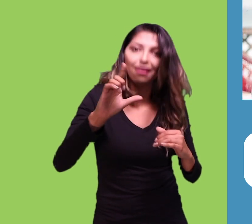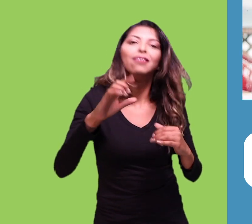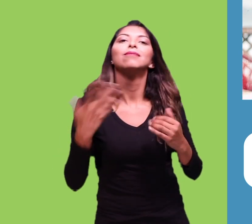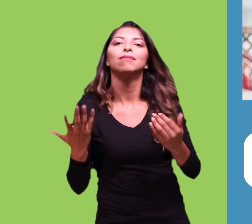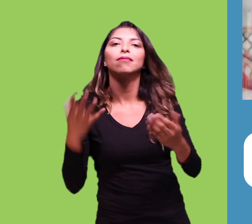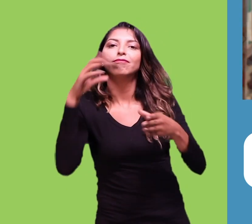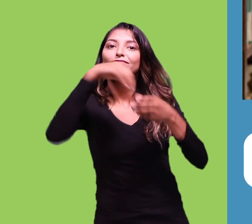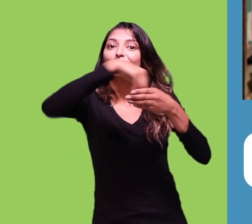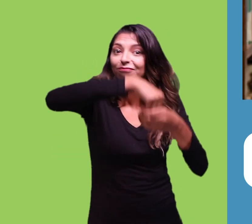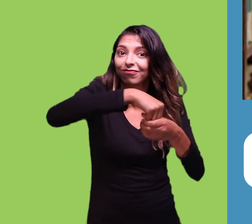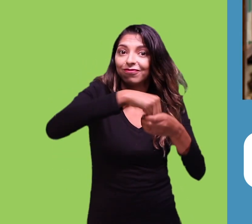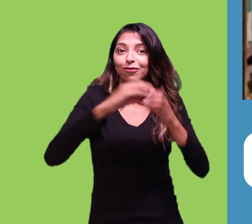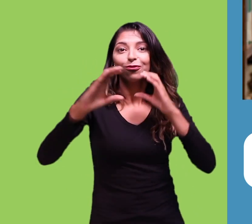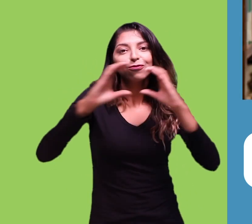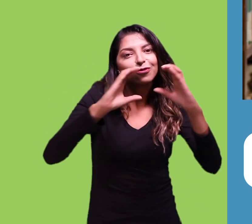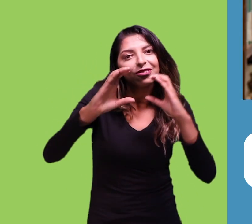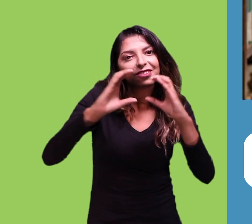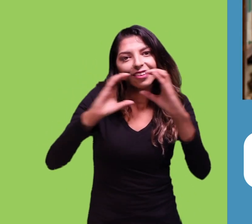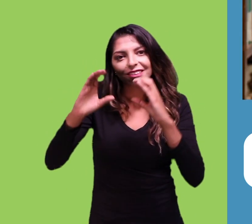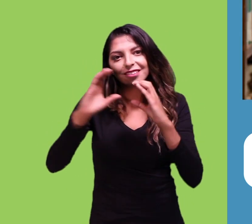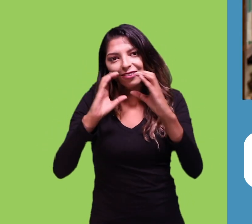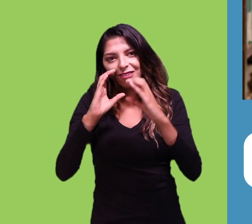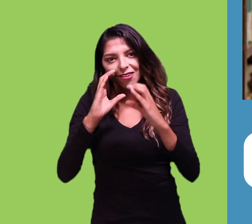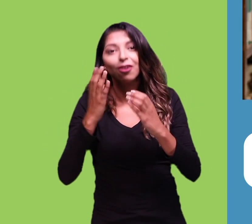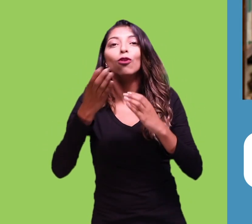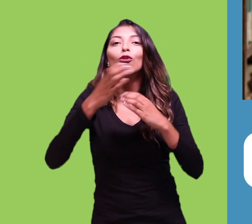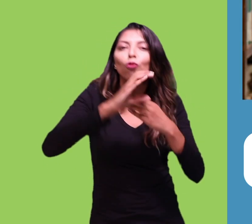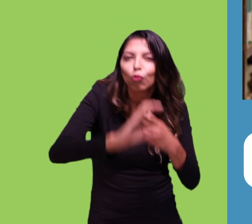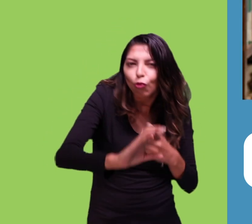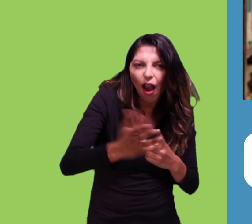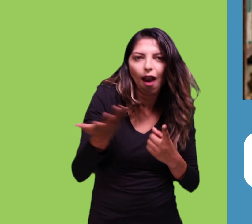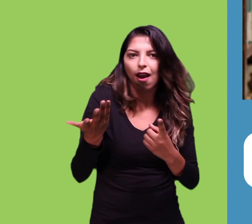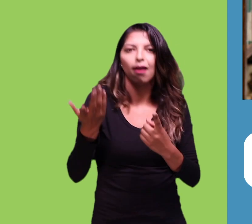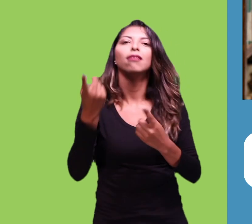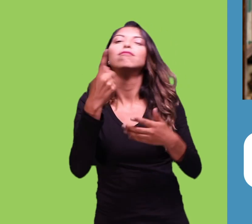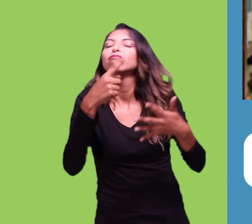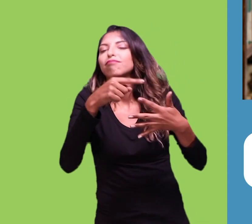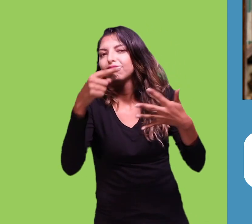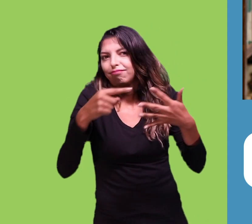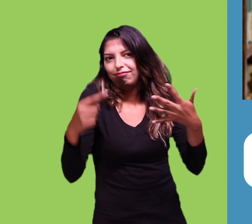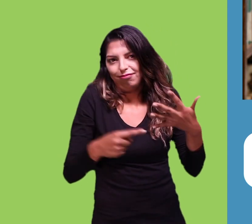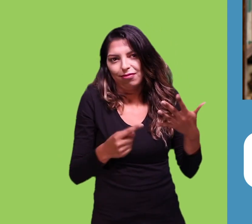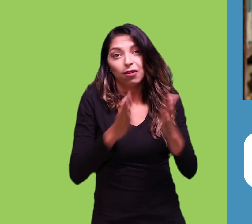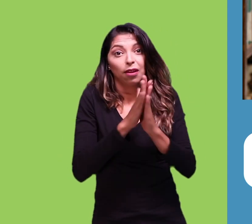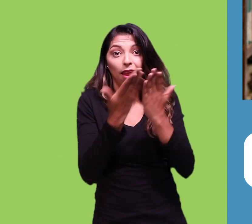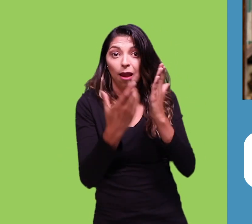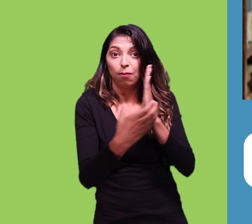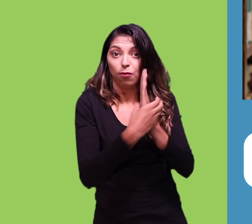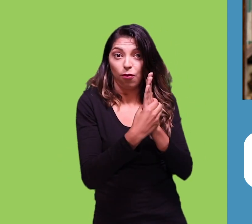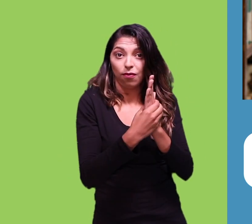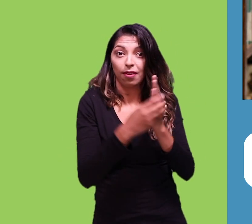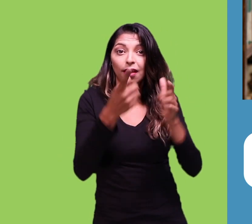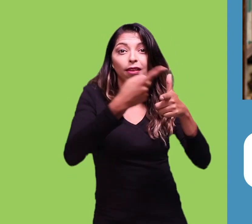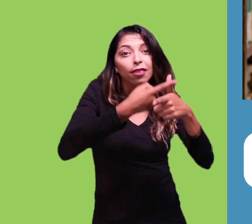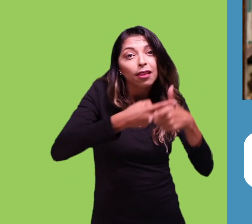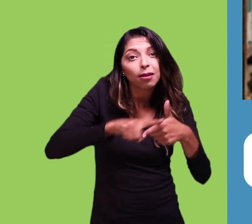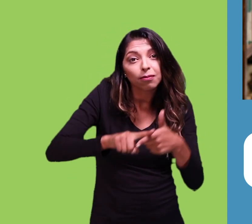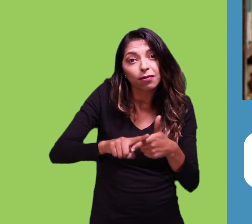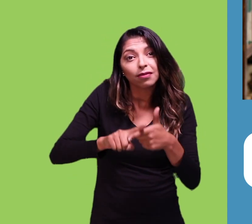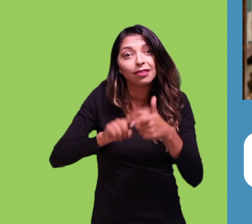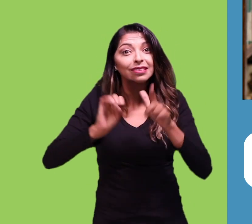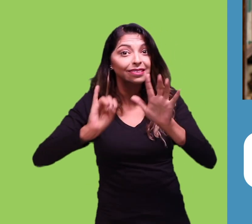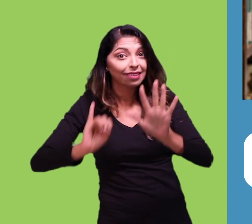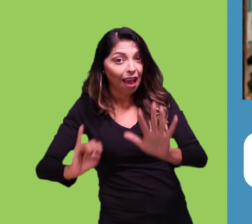cognition, and culture. Coyle, 1999. You will see that the English books are divided into 6 modules of 32